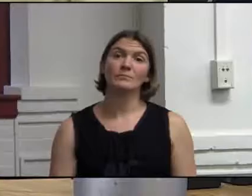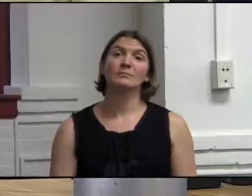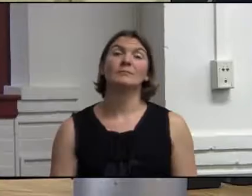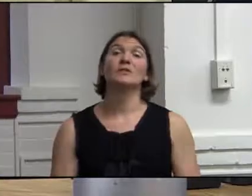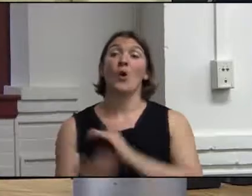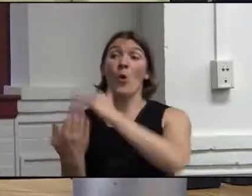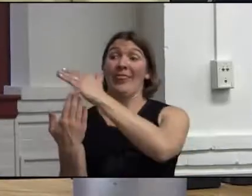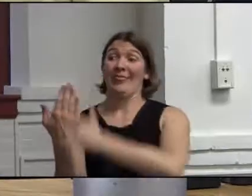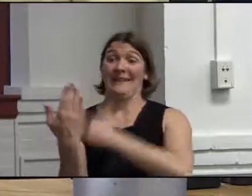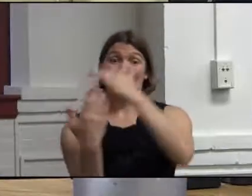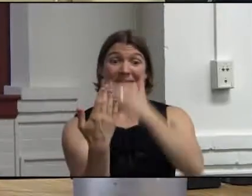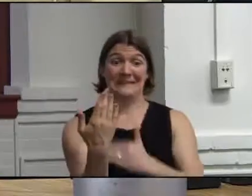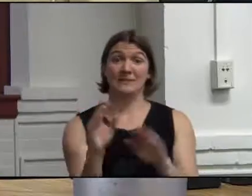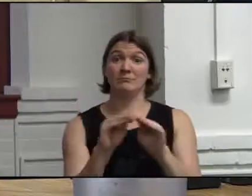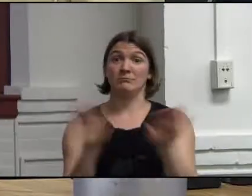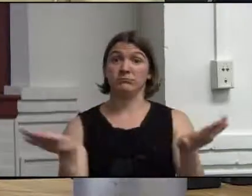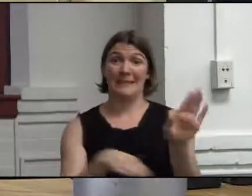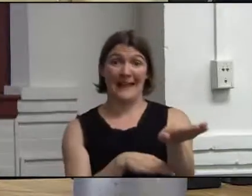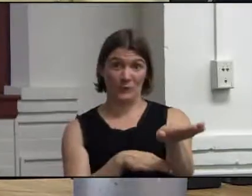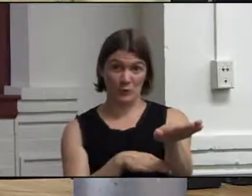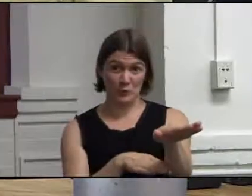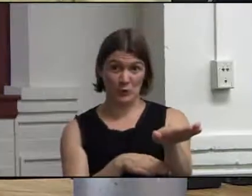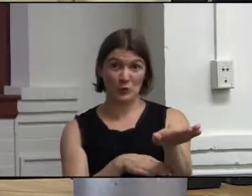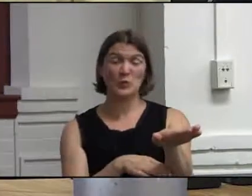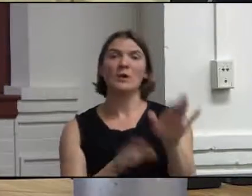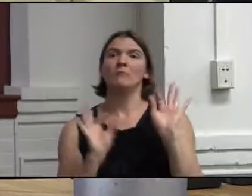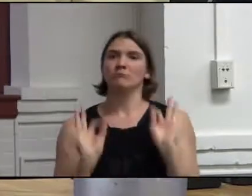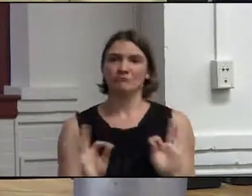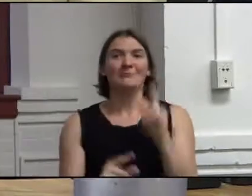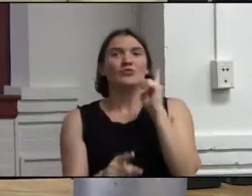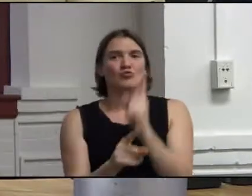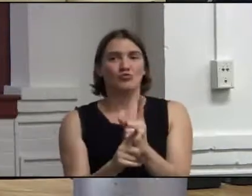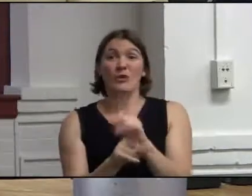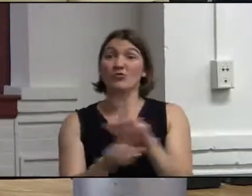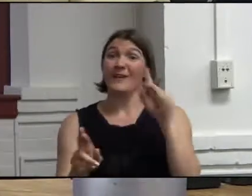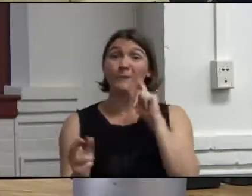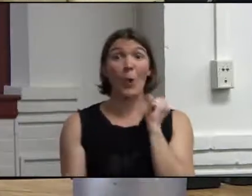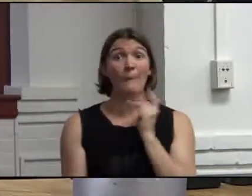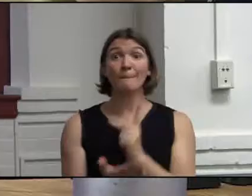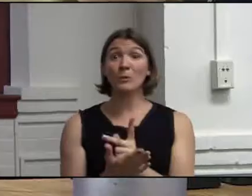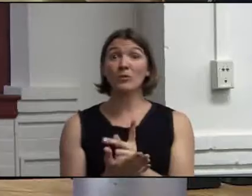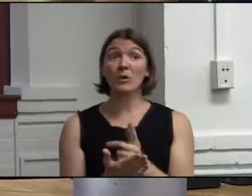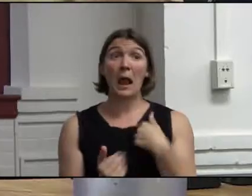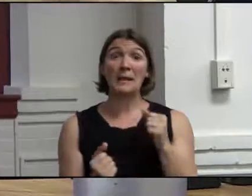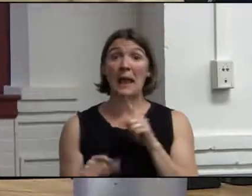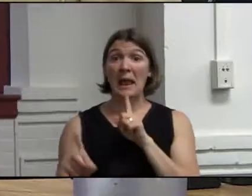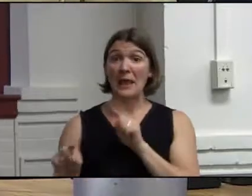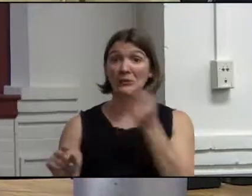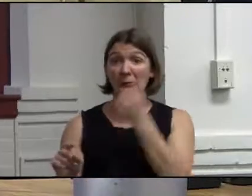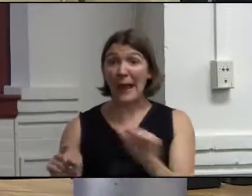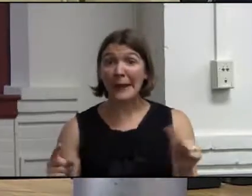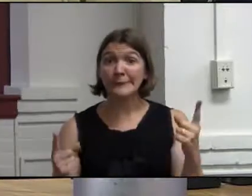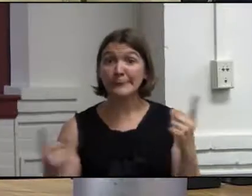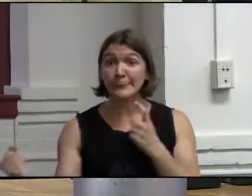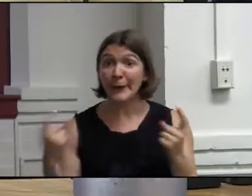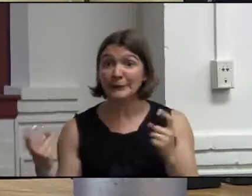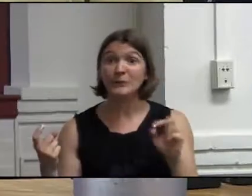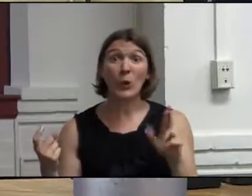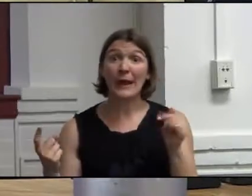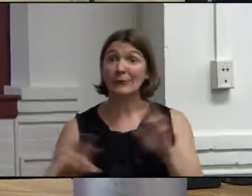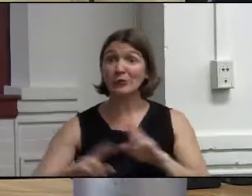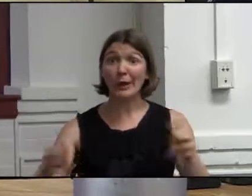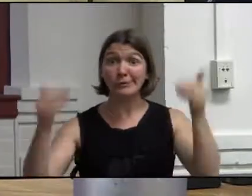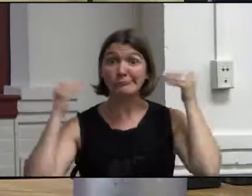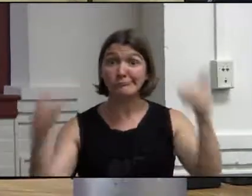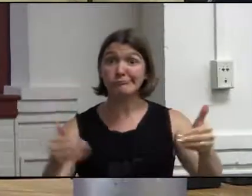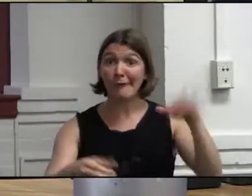This information that was sent out to you this afternoon, we believe is fully in order for your approval. We'd be happy to answer any questions you might have, or if you're ready